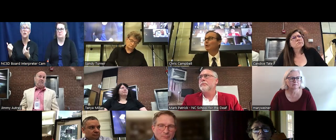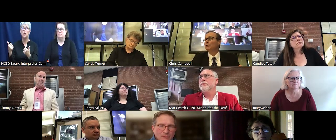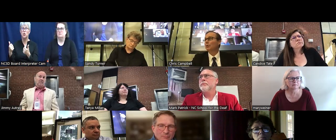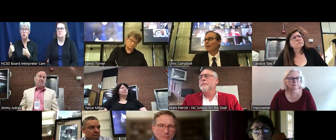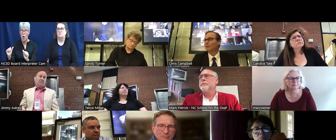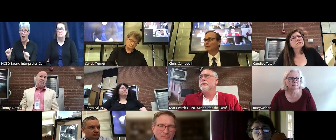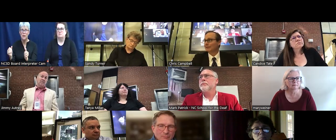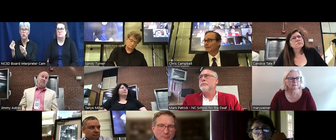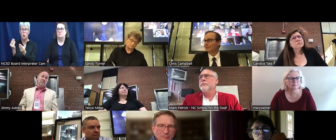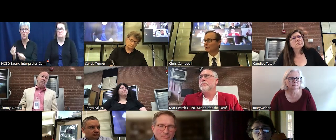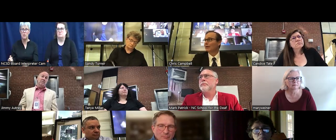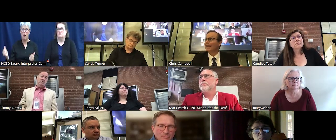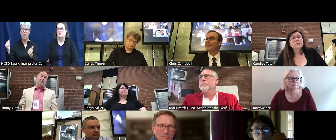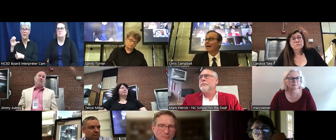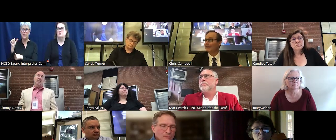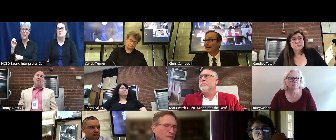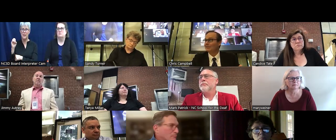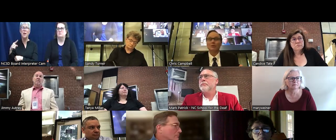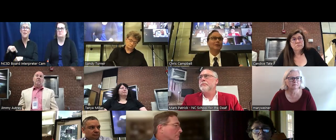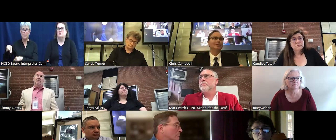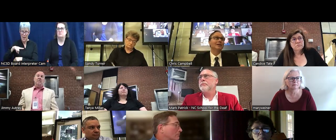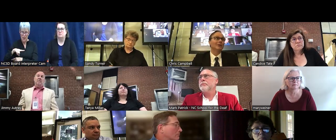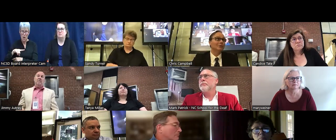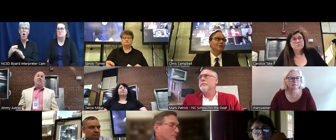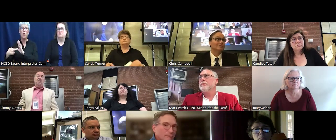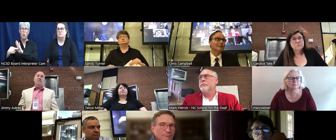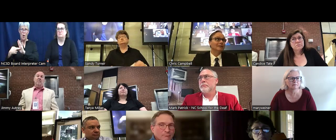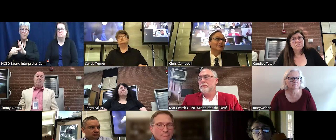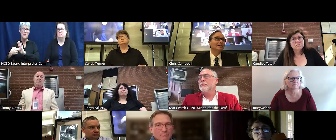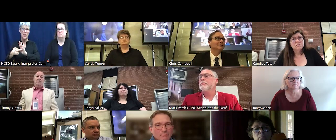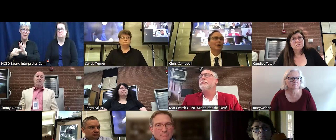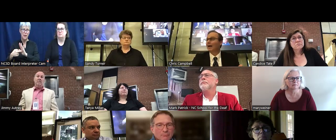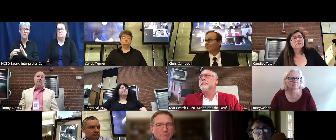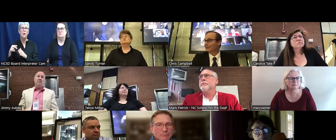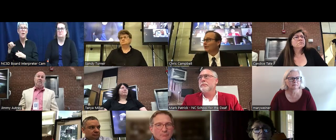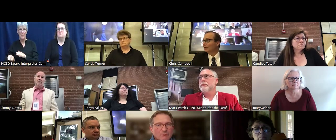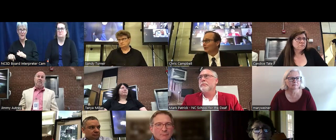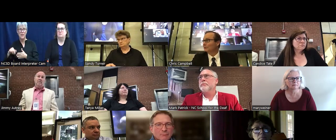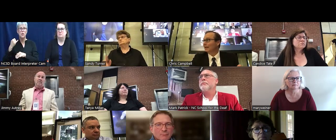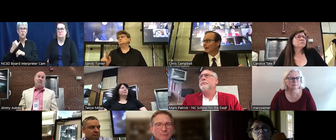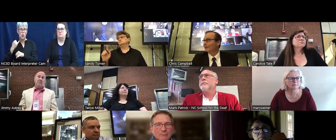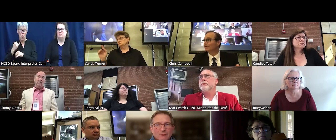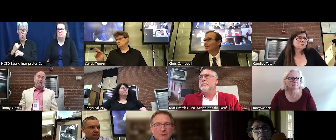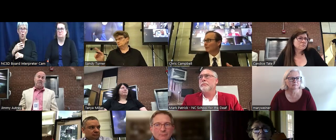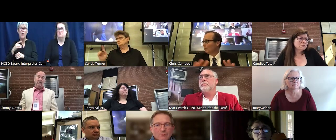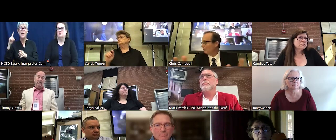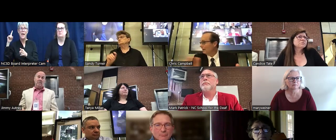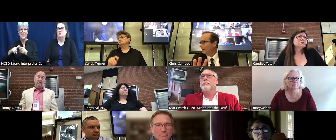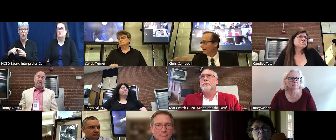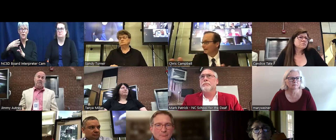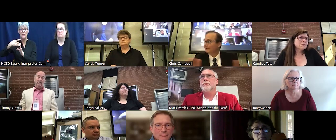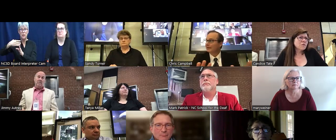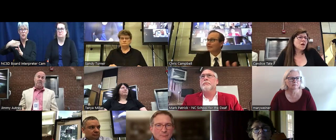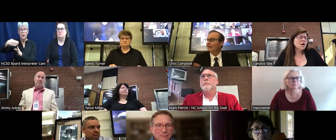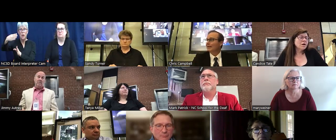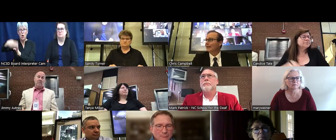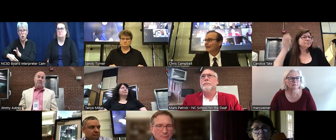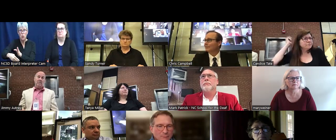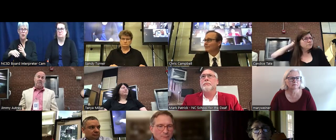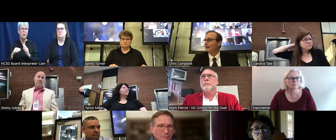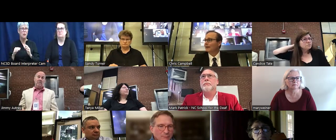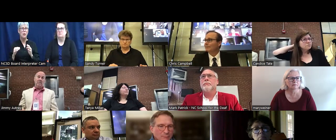continue to represent the school in that case to its conclusion. So that's the good news there, is there won't be